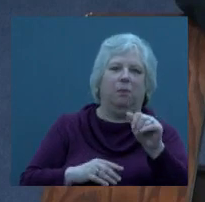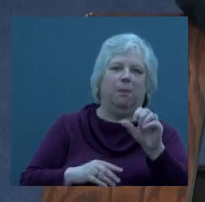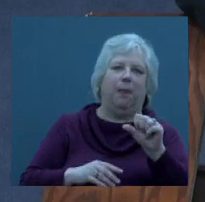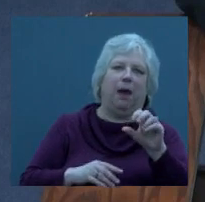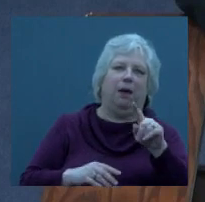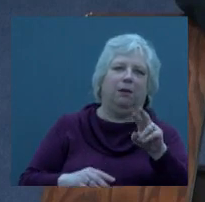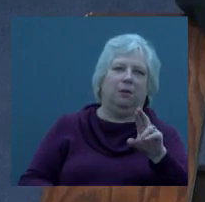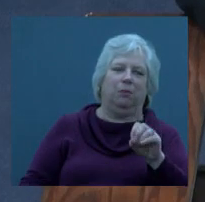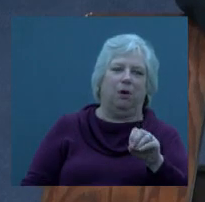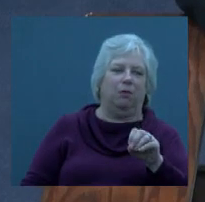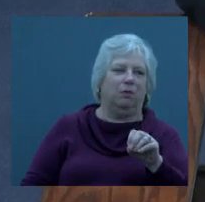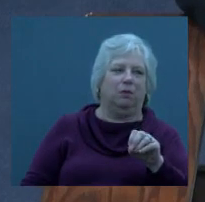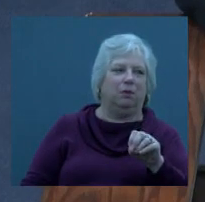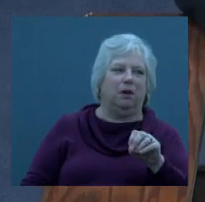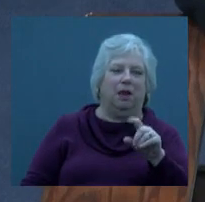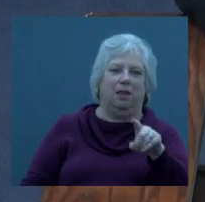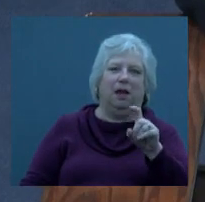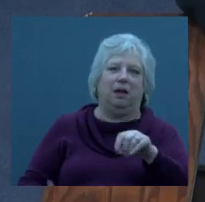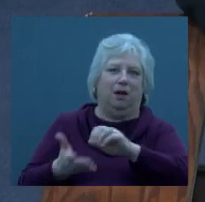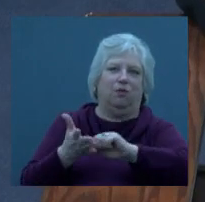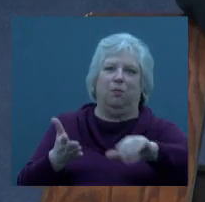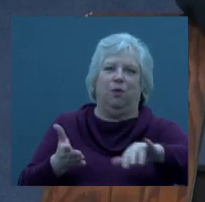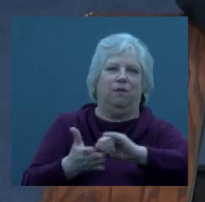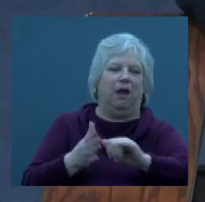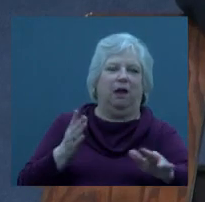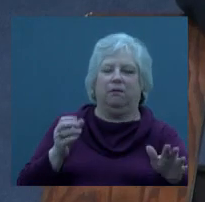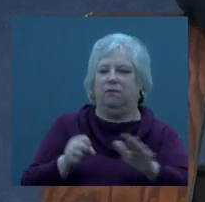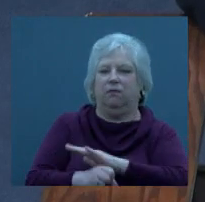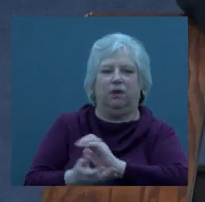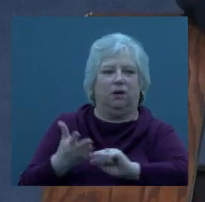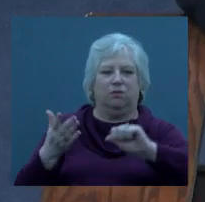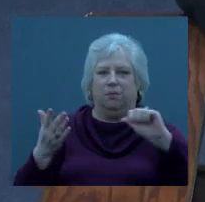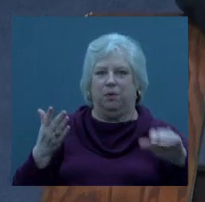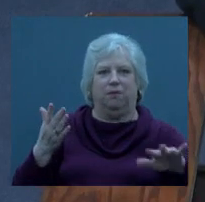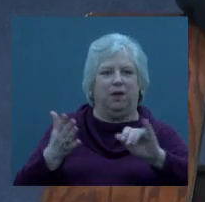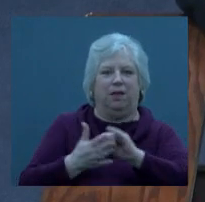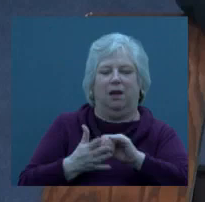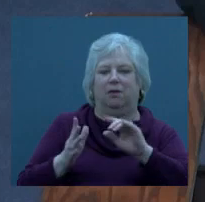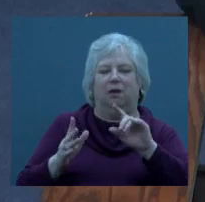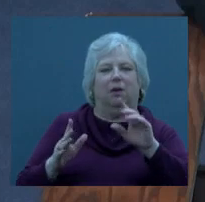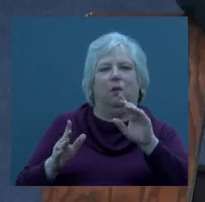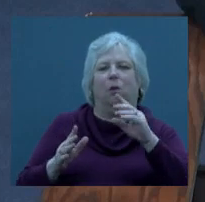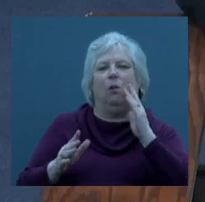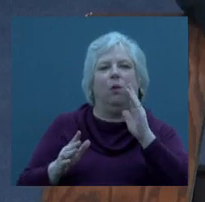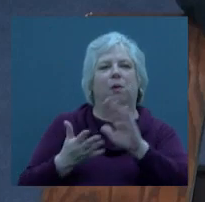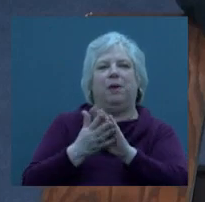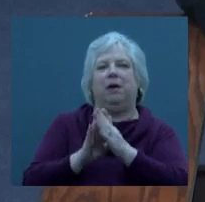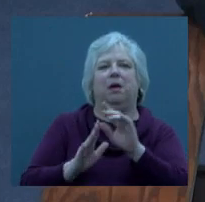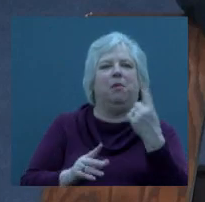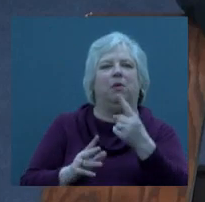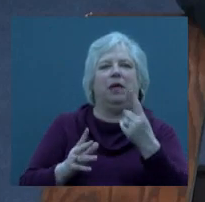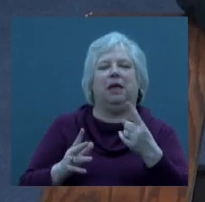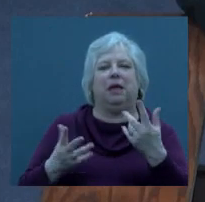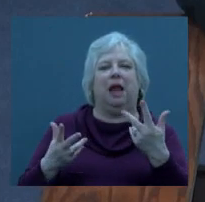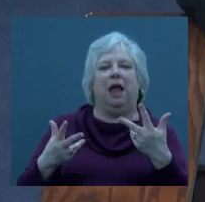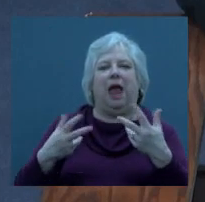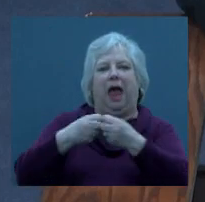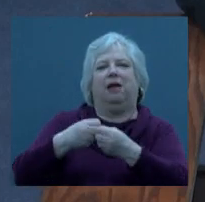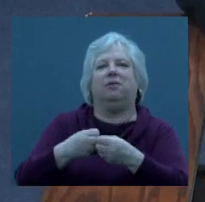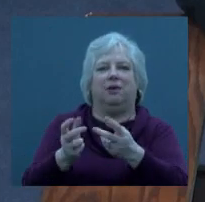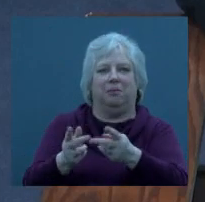Pro, they need to remove that completely. That's going to be nothing but an accident